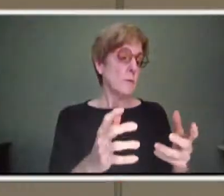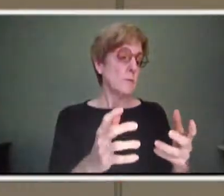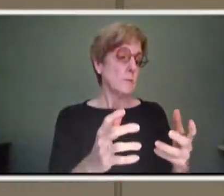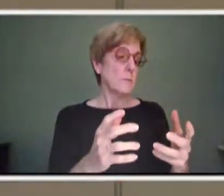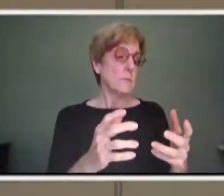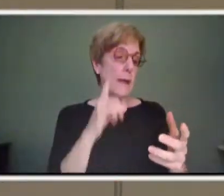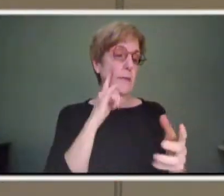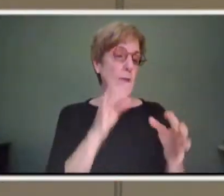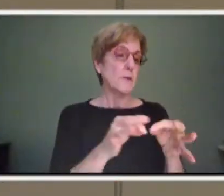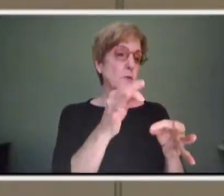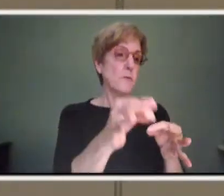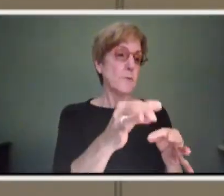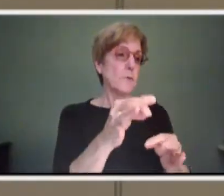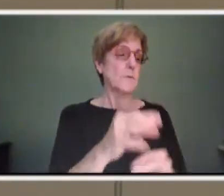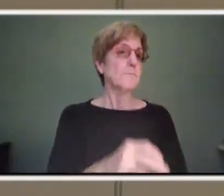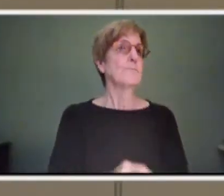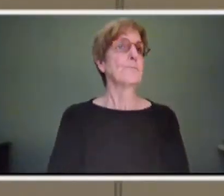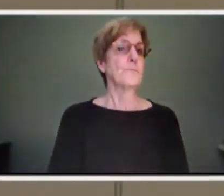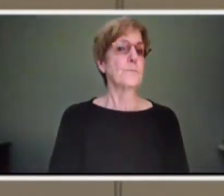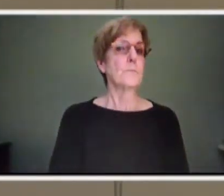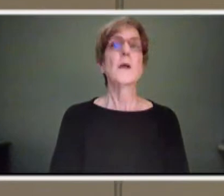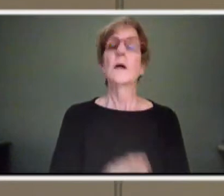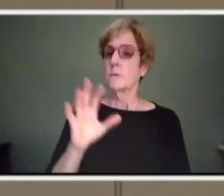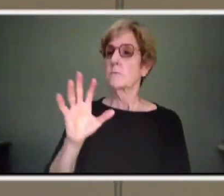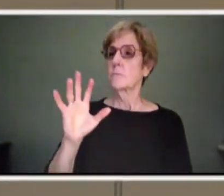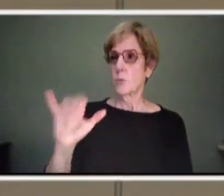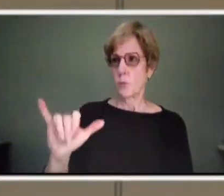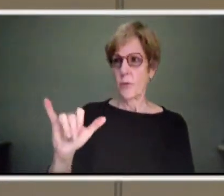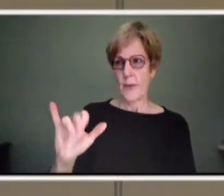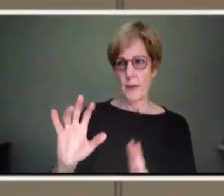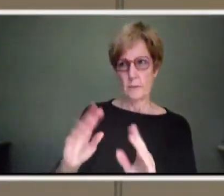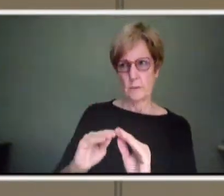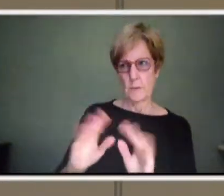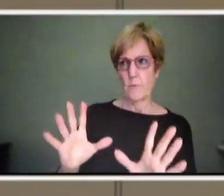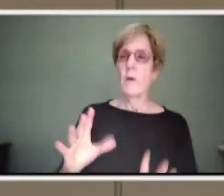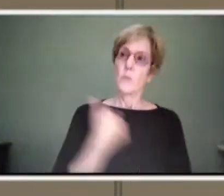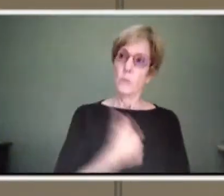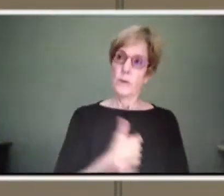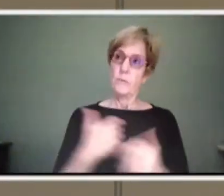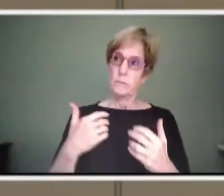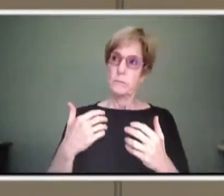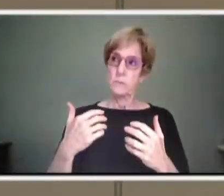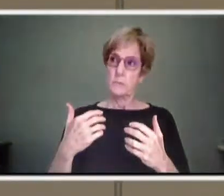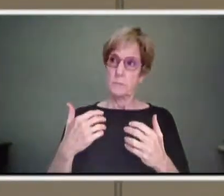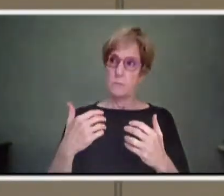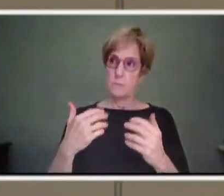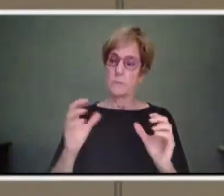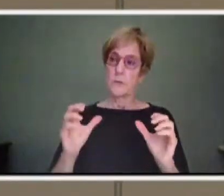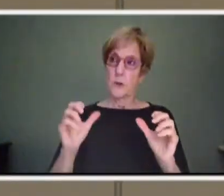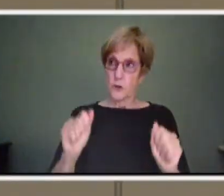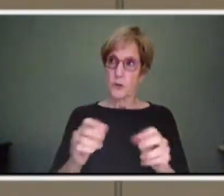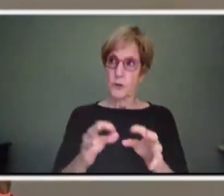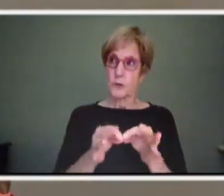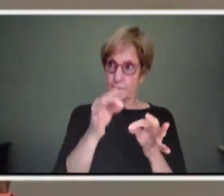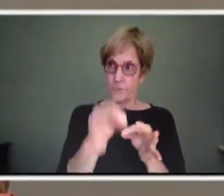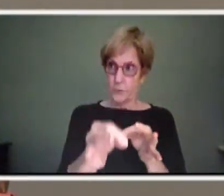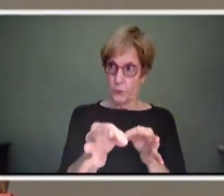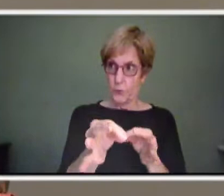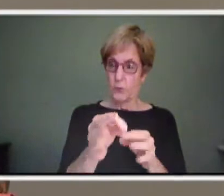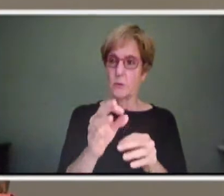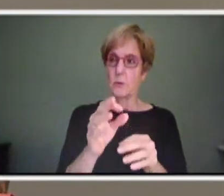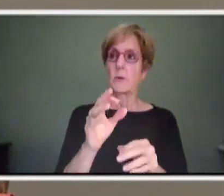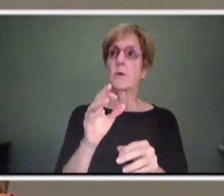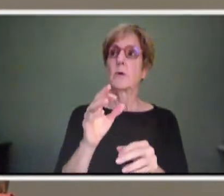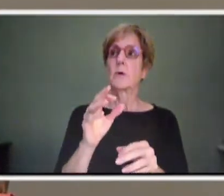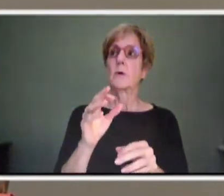defer. That's what I was understanding, that we would have the opportunity to defer if we deny